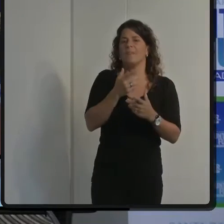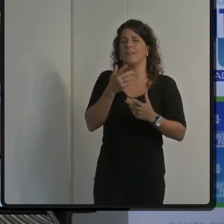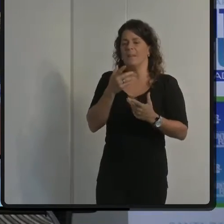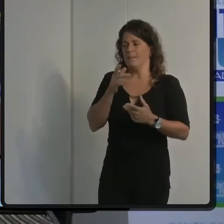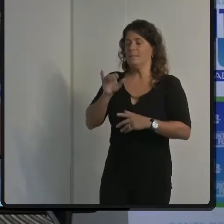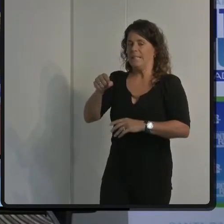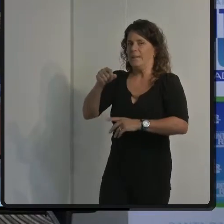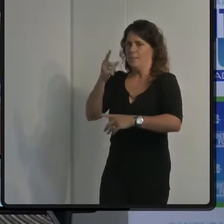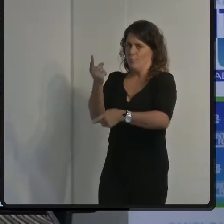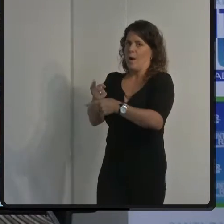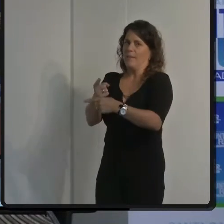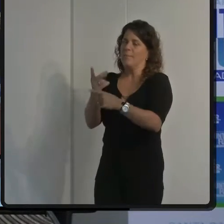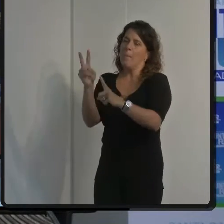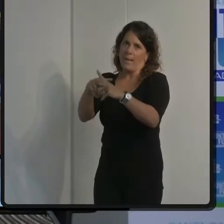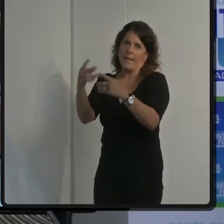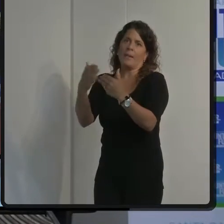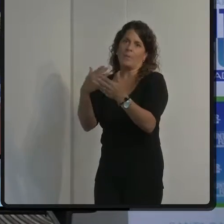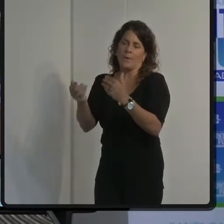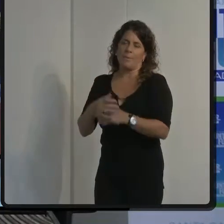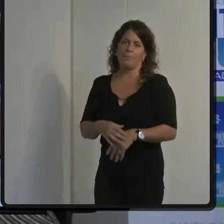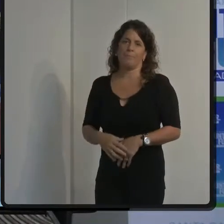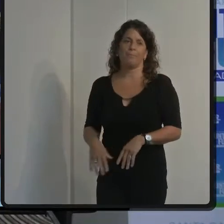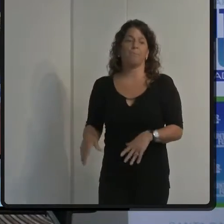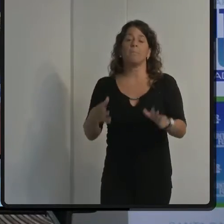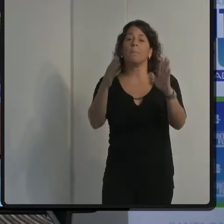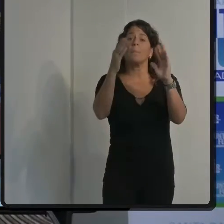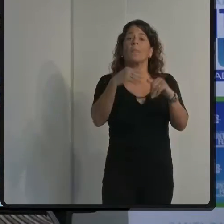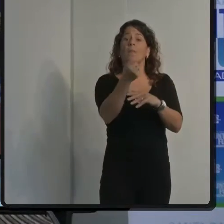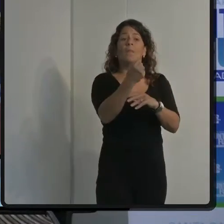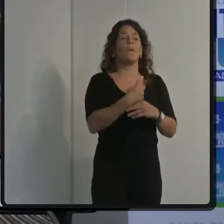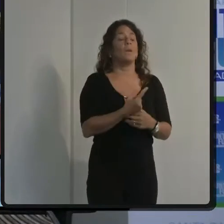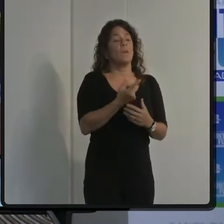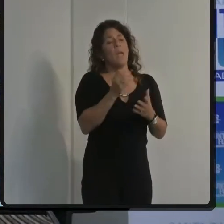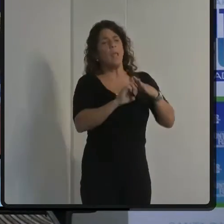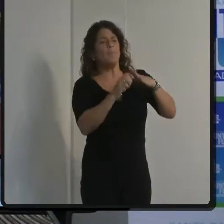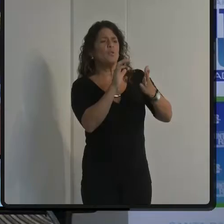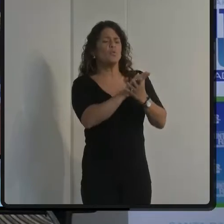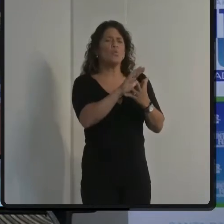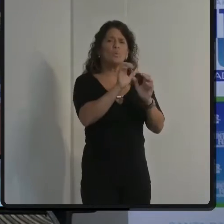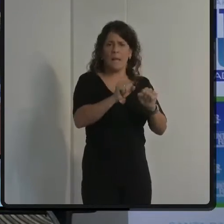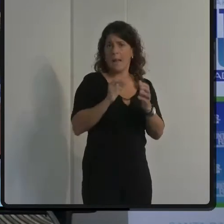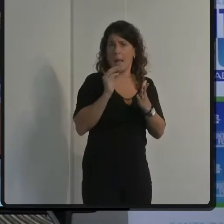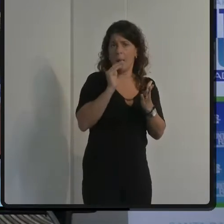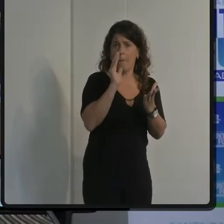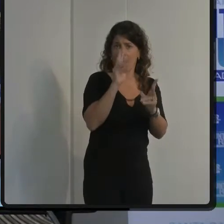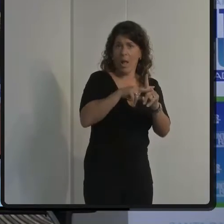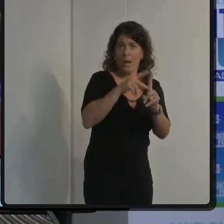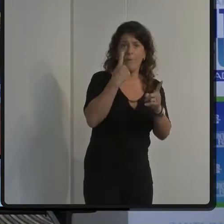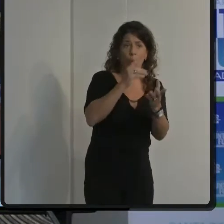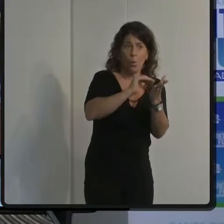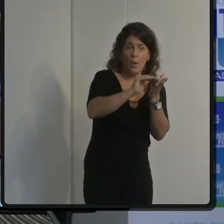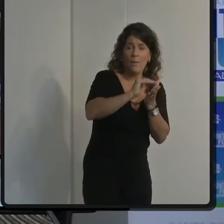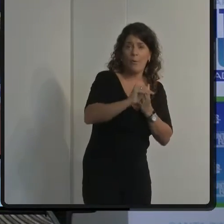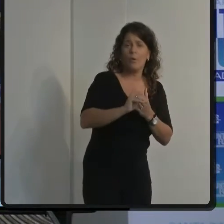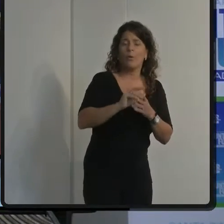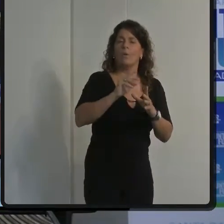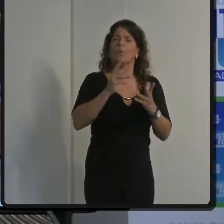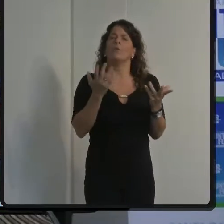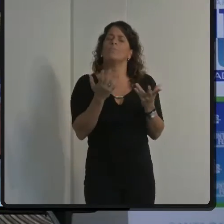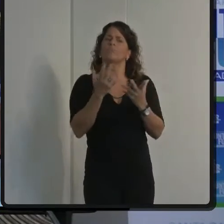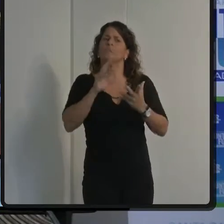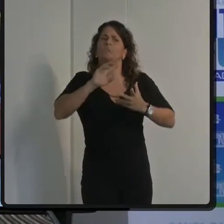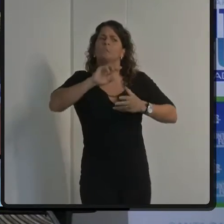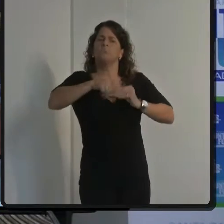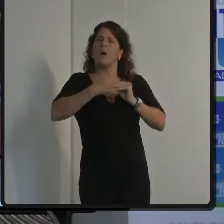also, you mentioned elementary schools can apply for the waiver. What about the secondary school districts? Is that going